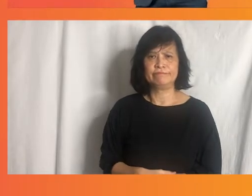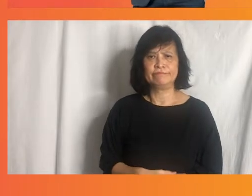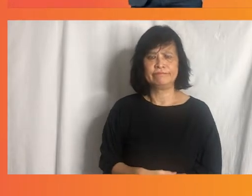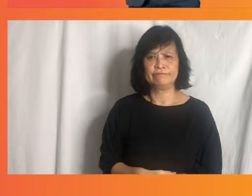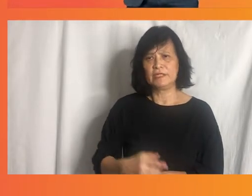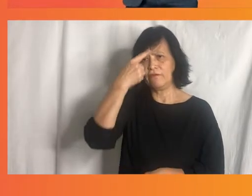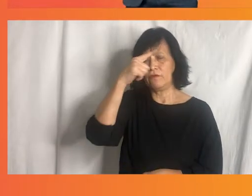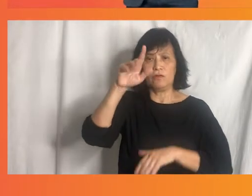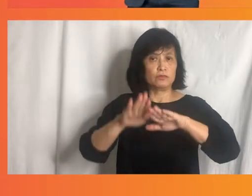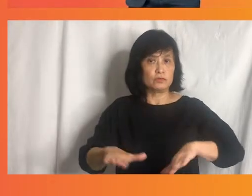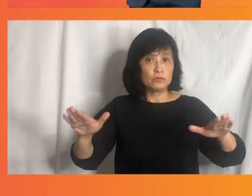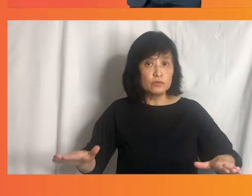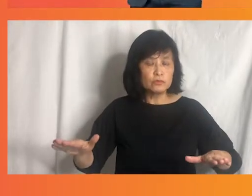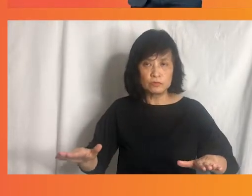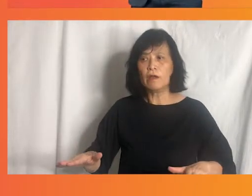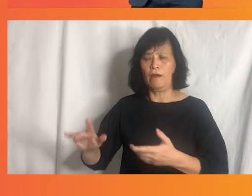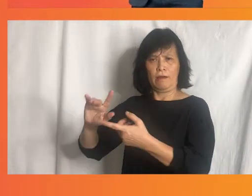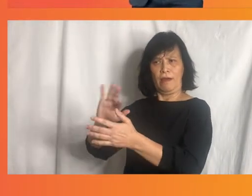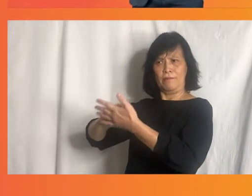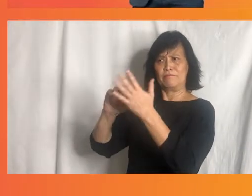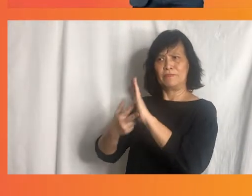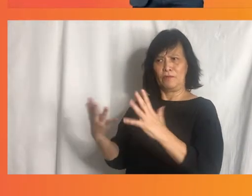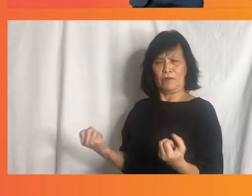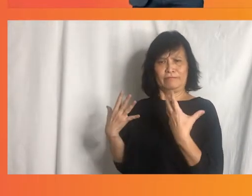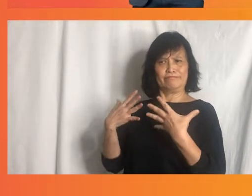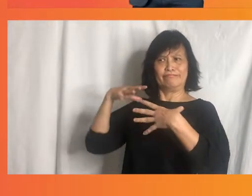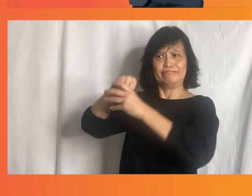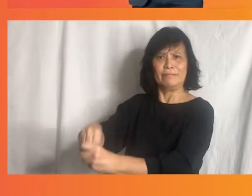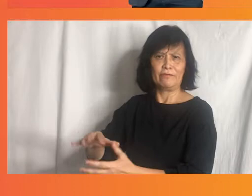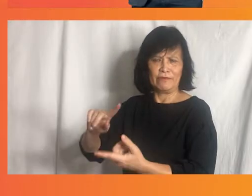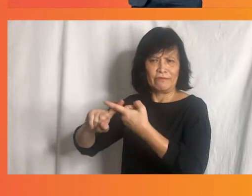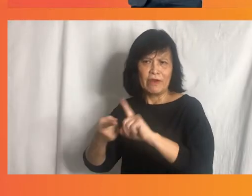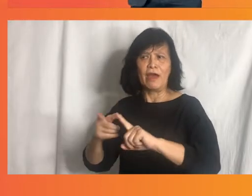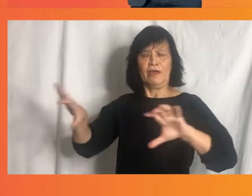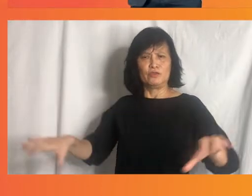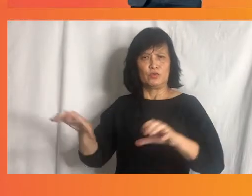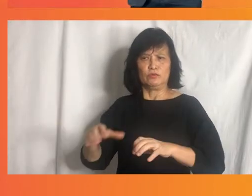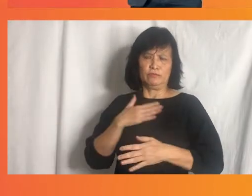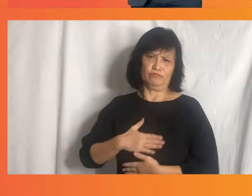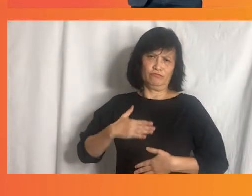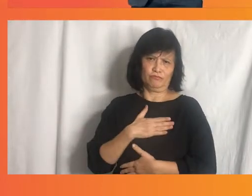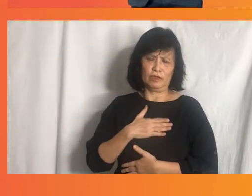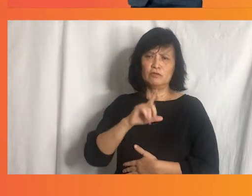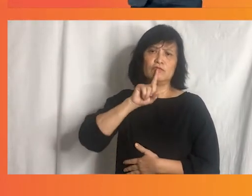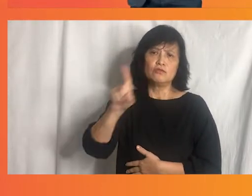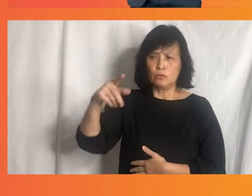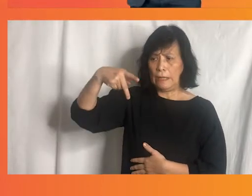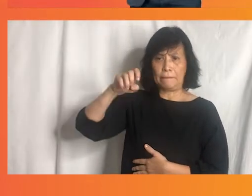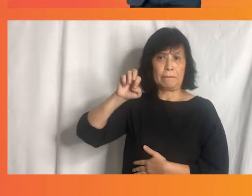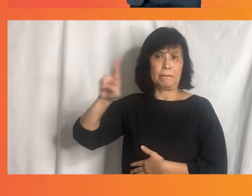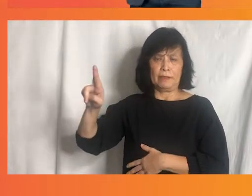Now, for children, it's about being with friends and doing things that they enjoy, and therefore, positive peer relationship fosters